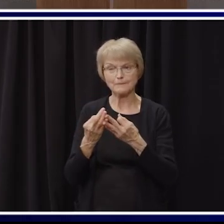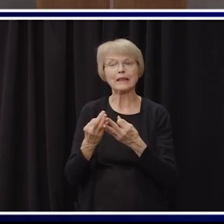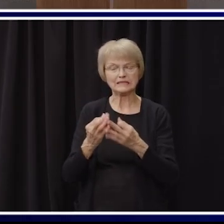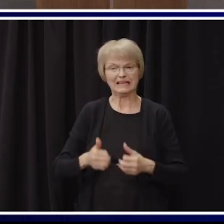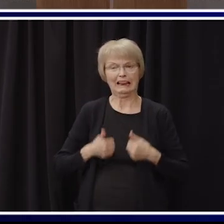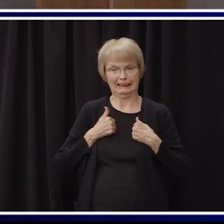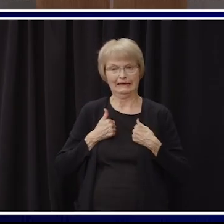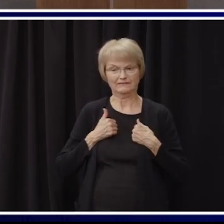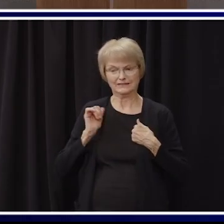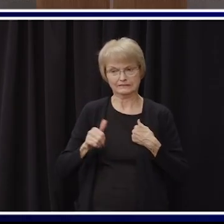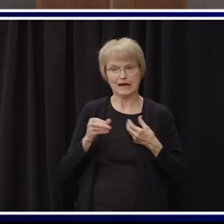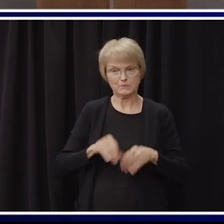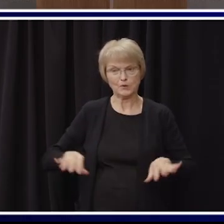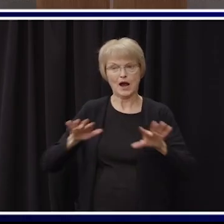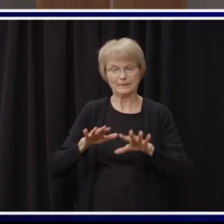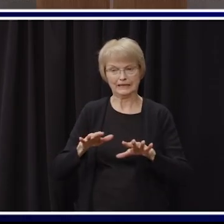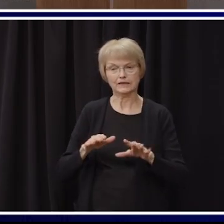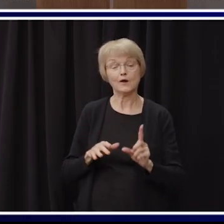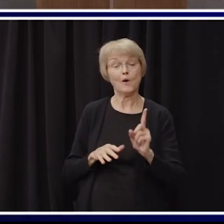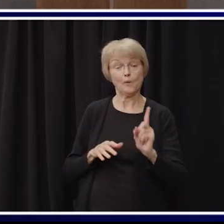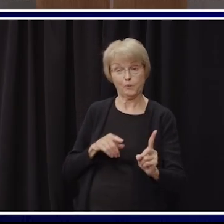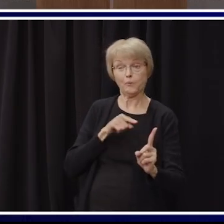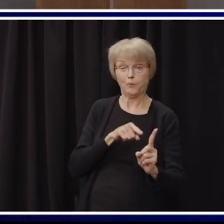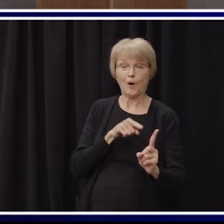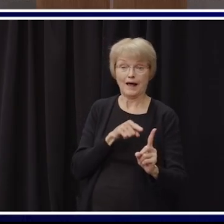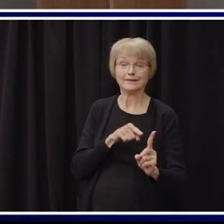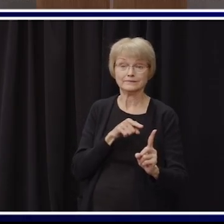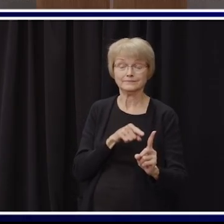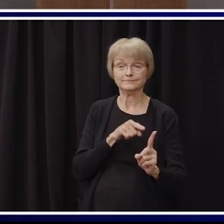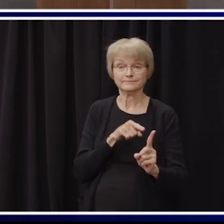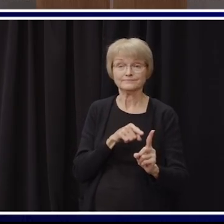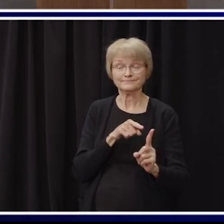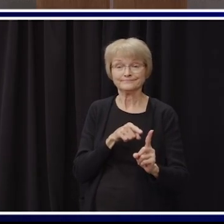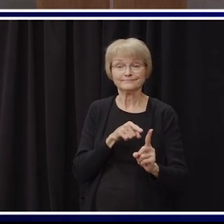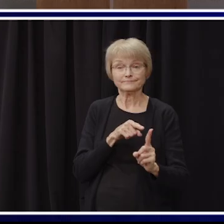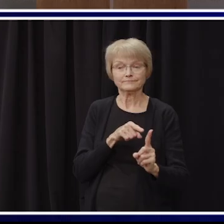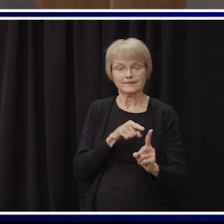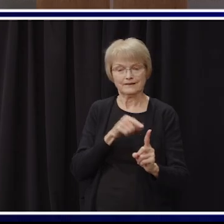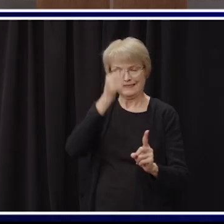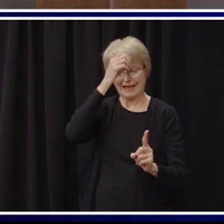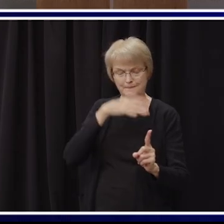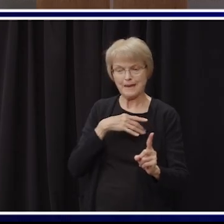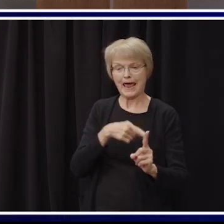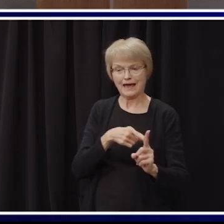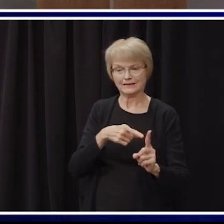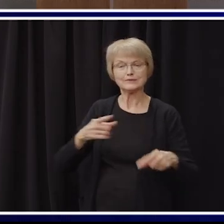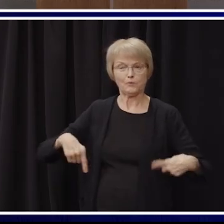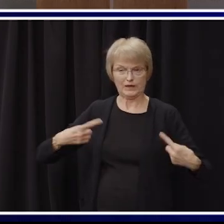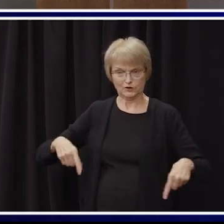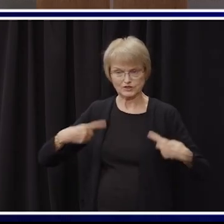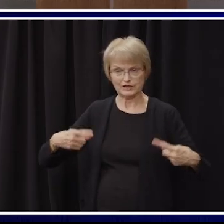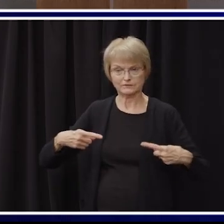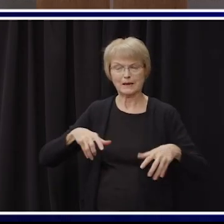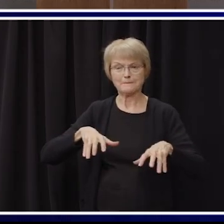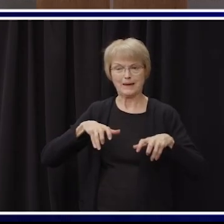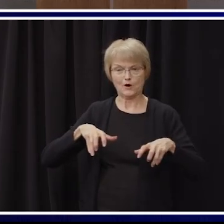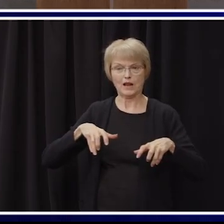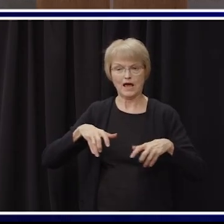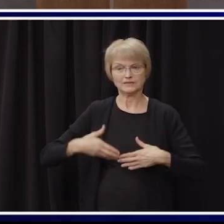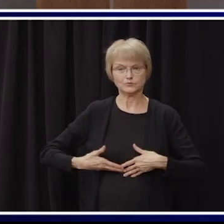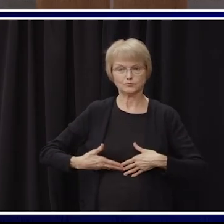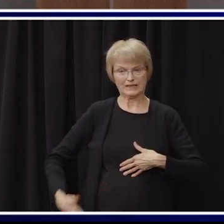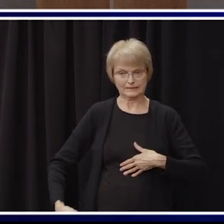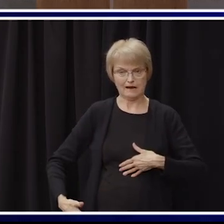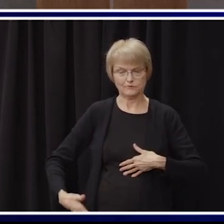this property. One of them is one of the gentleman is in a wheelchair. He's paralyzed from the